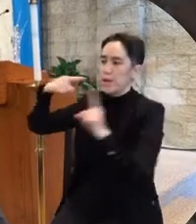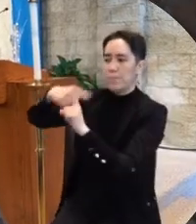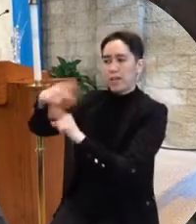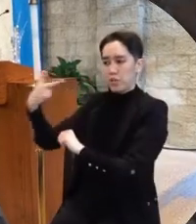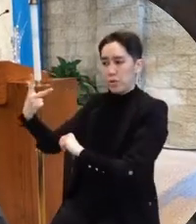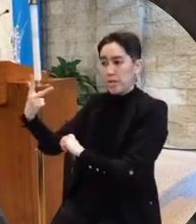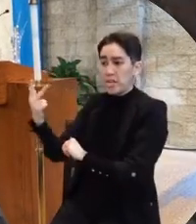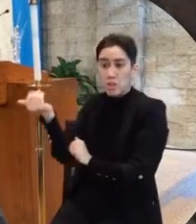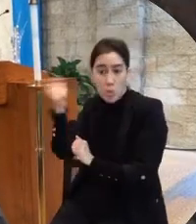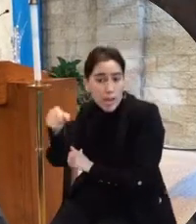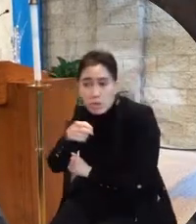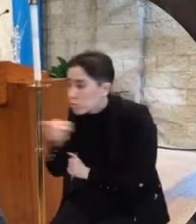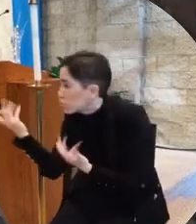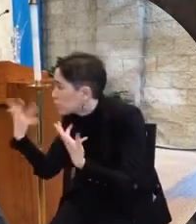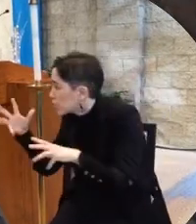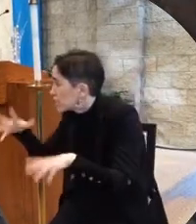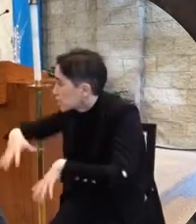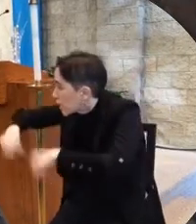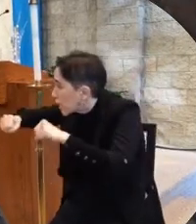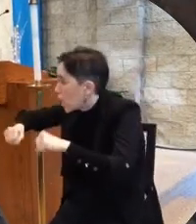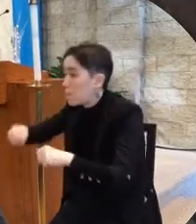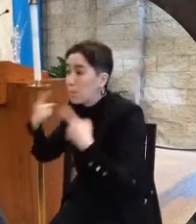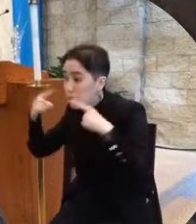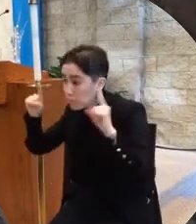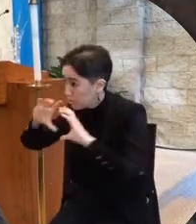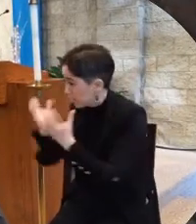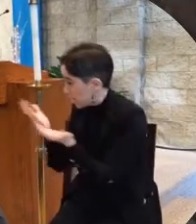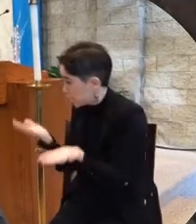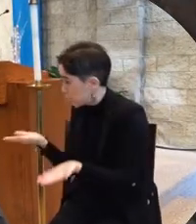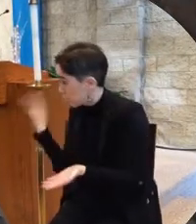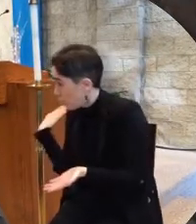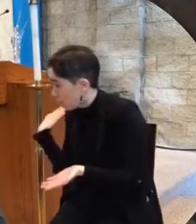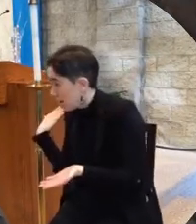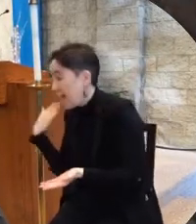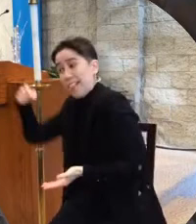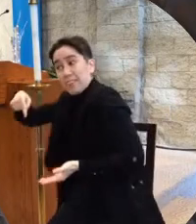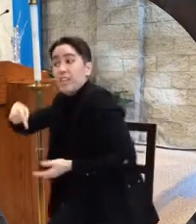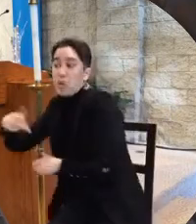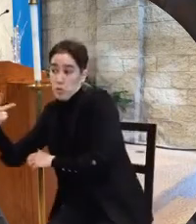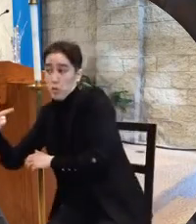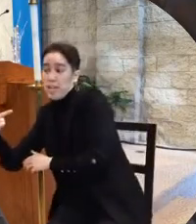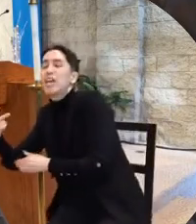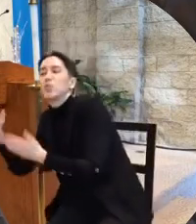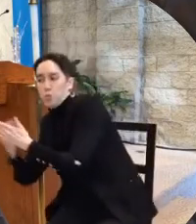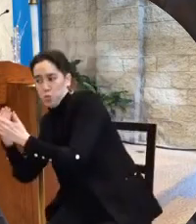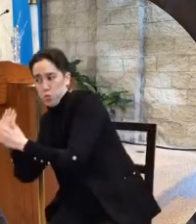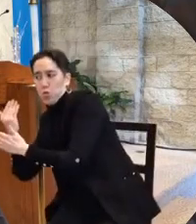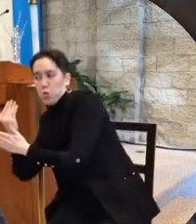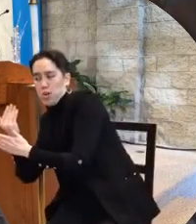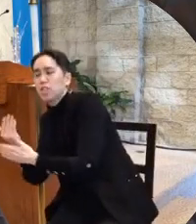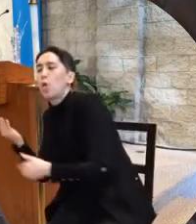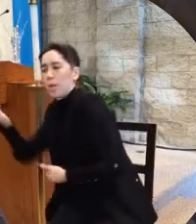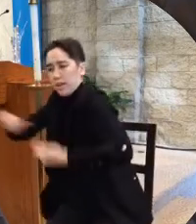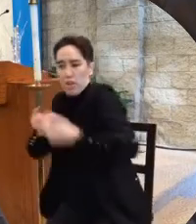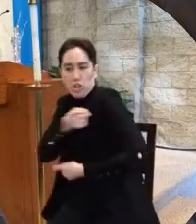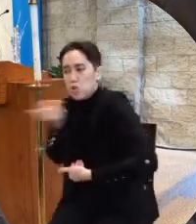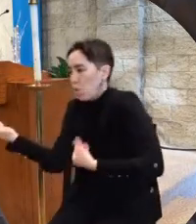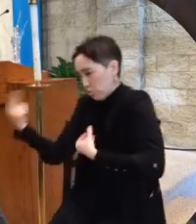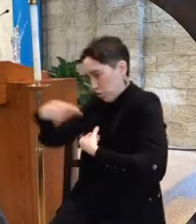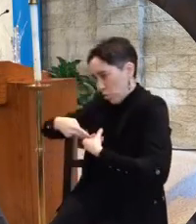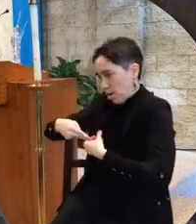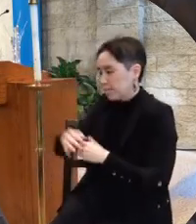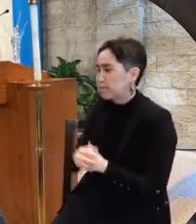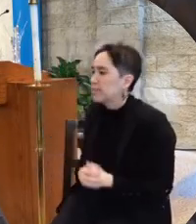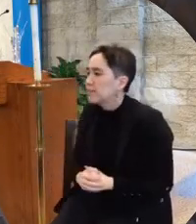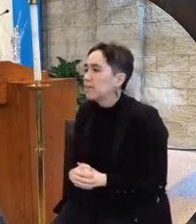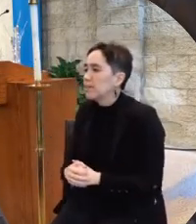have taken prosperity courses here before, but this is a new course offered to our community, and we invite you to participate in that. Kashid Parakh